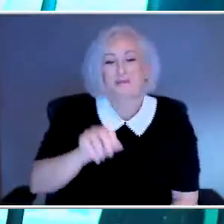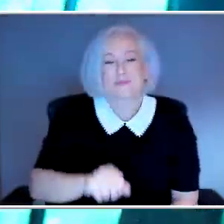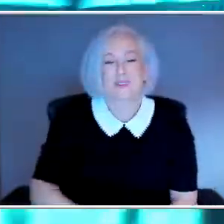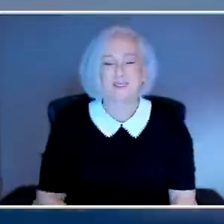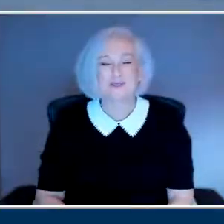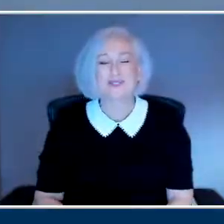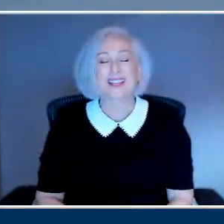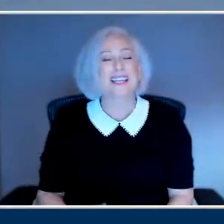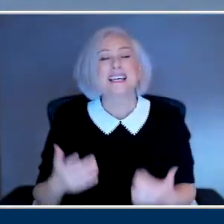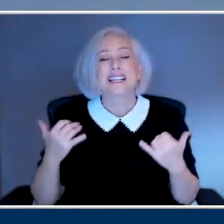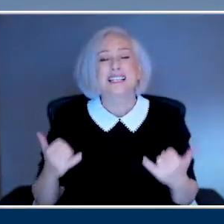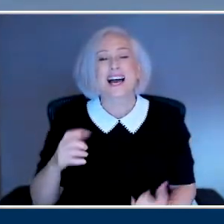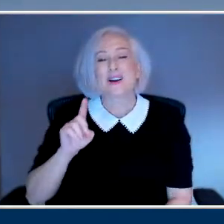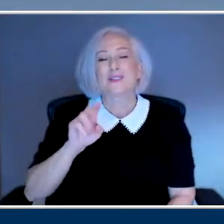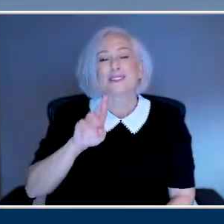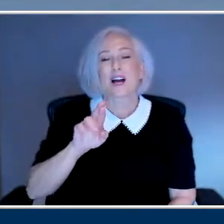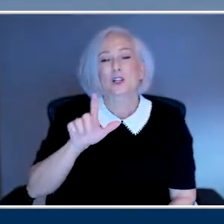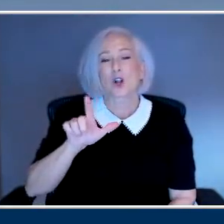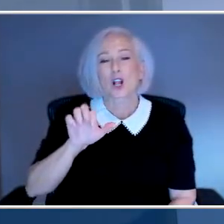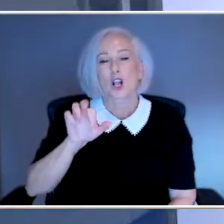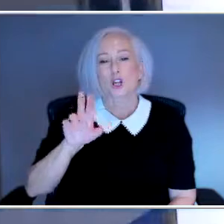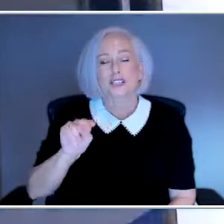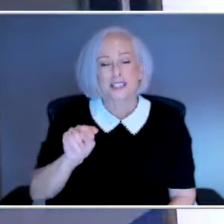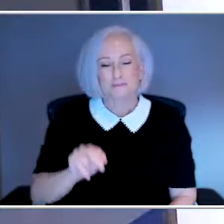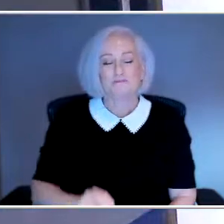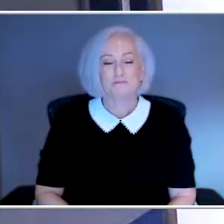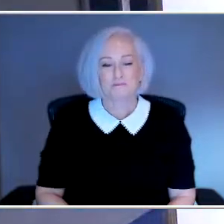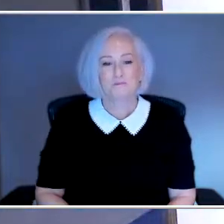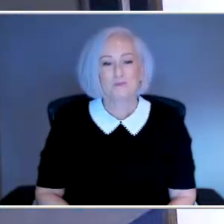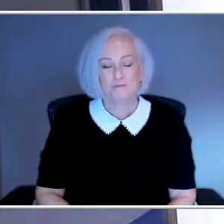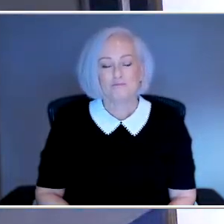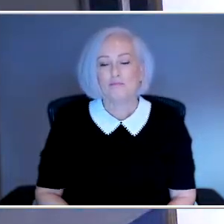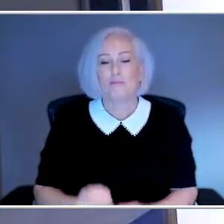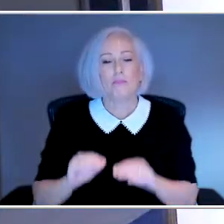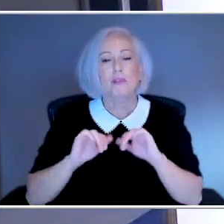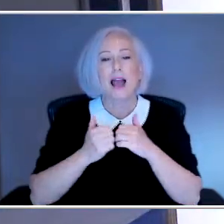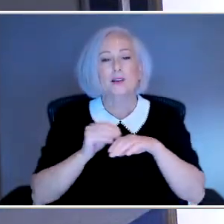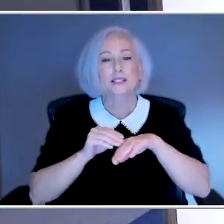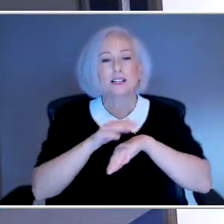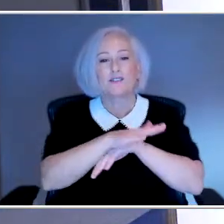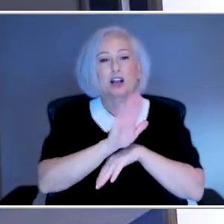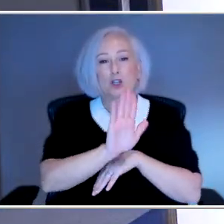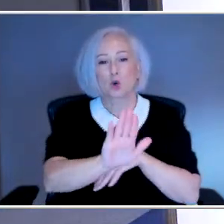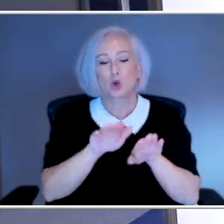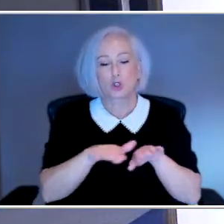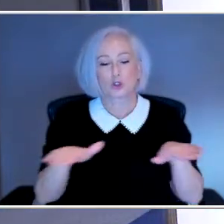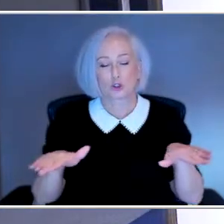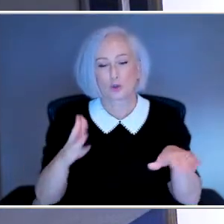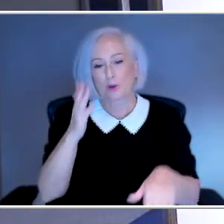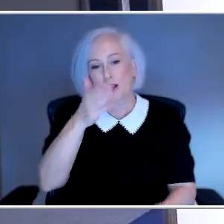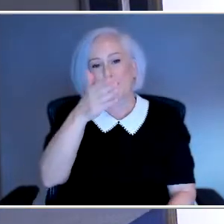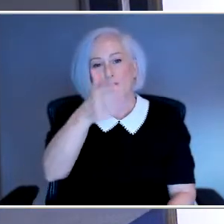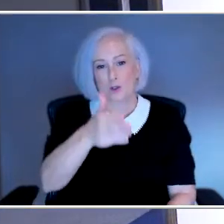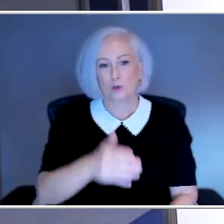Dr. Larson, question is, how does this affect Priscilla's children in the future? We've talked about some of her